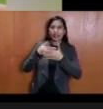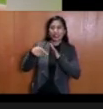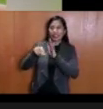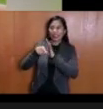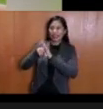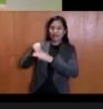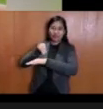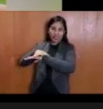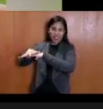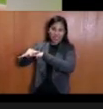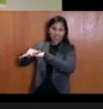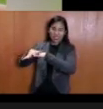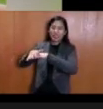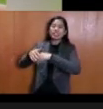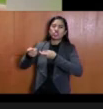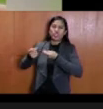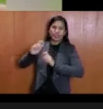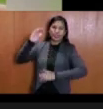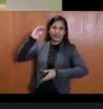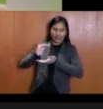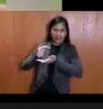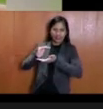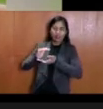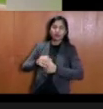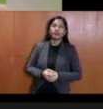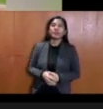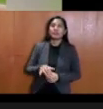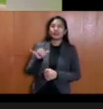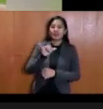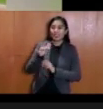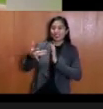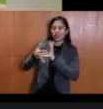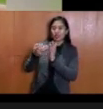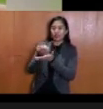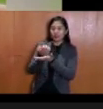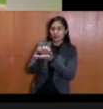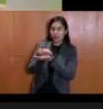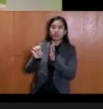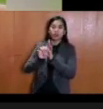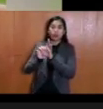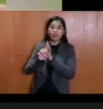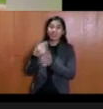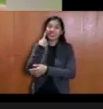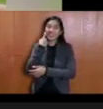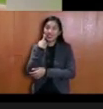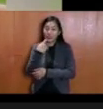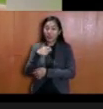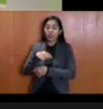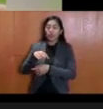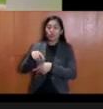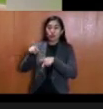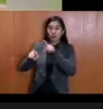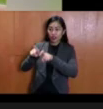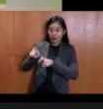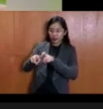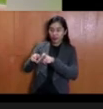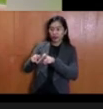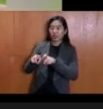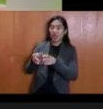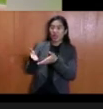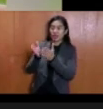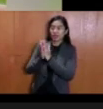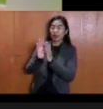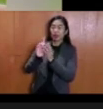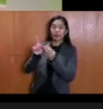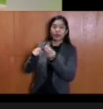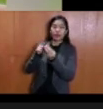as well as the digital economies. I think, Alexander, you talked about the CEO survey. When we talked to digital economy companies,